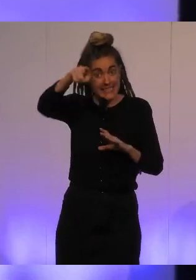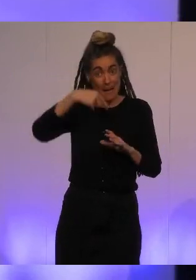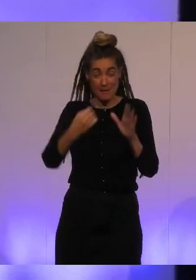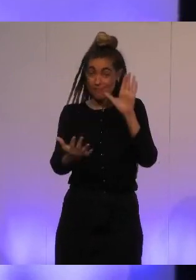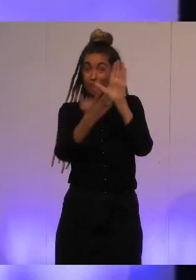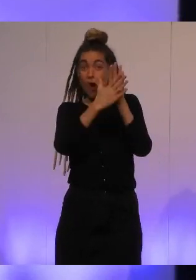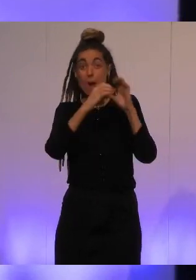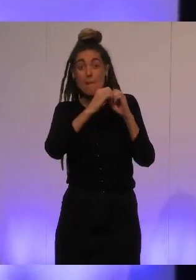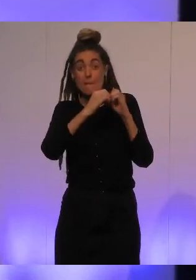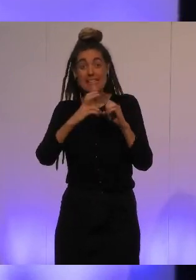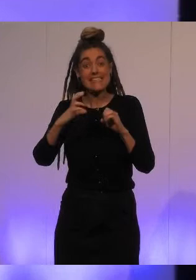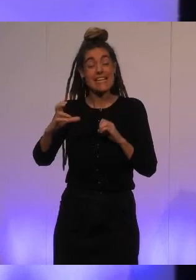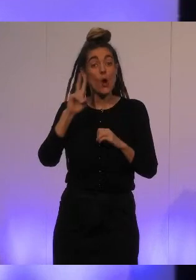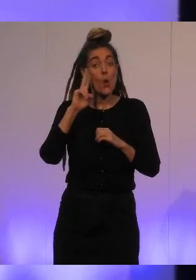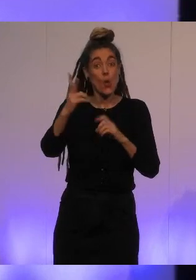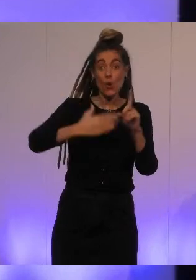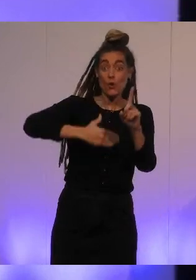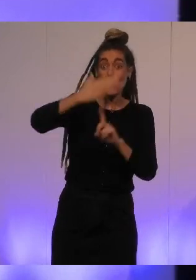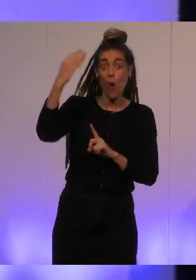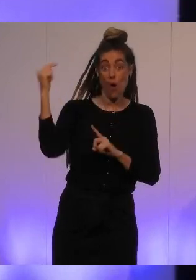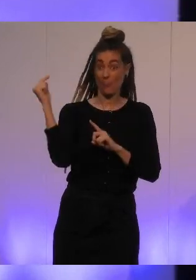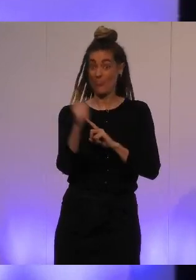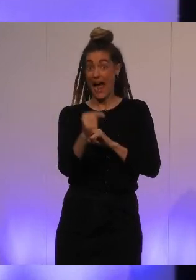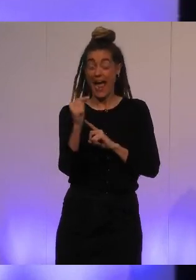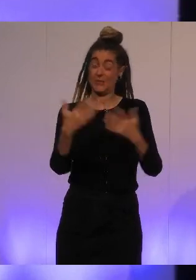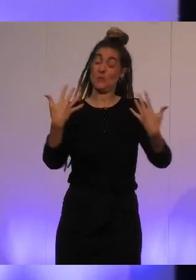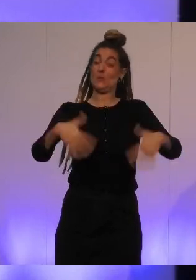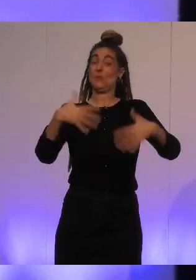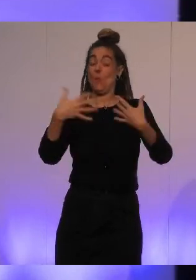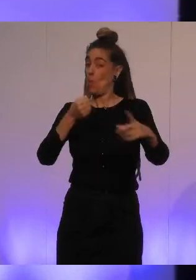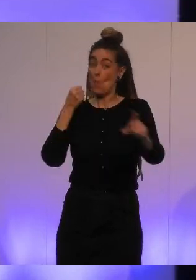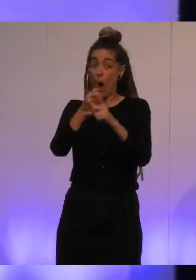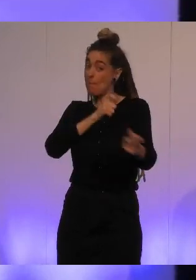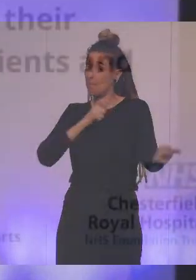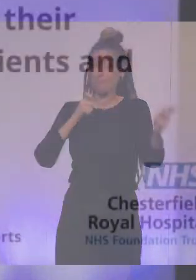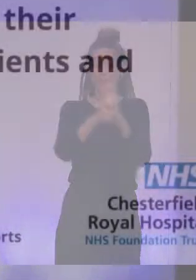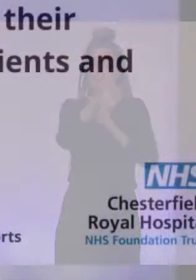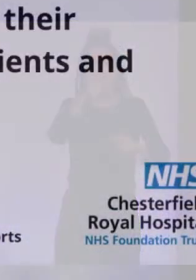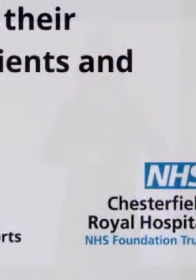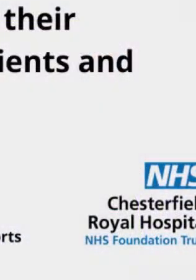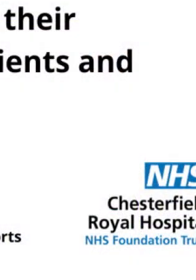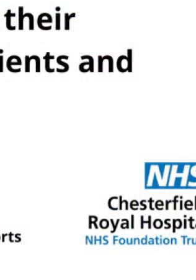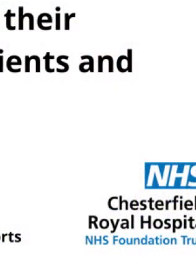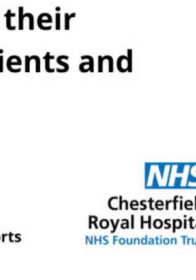Look North, that changed the way we were able to put our patients at ease.